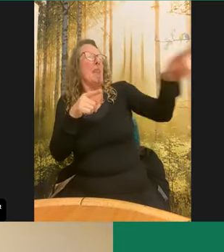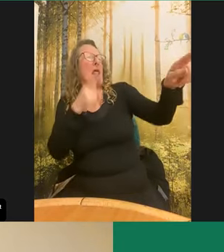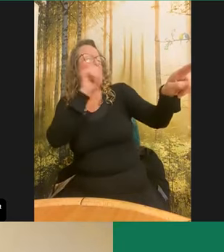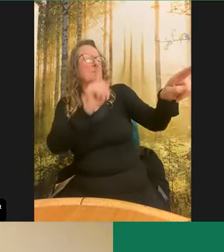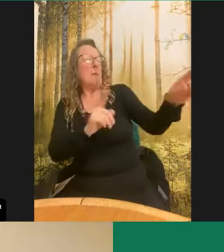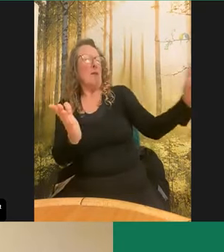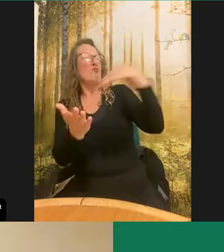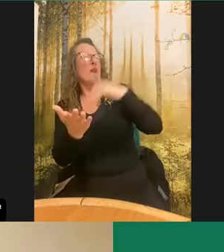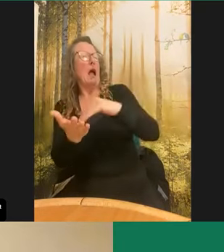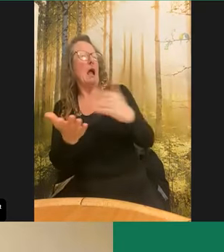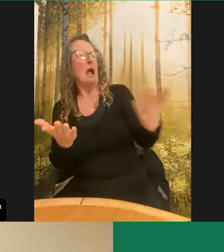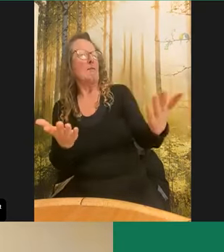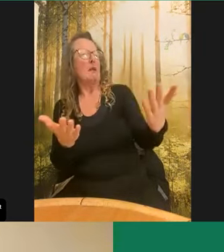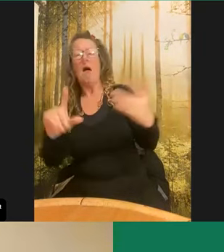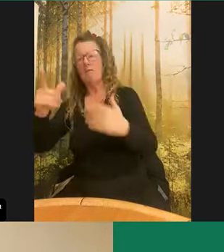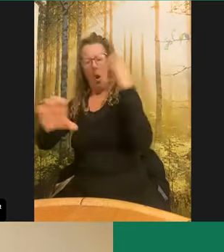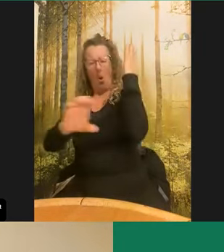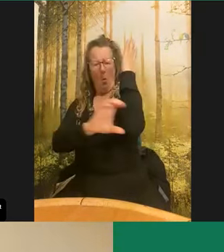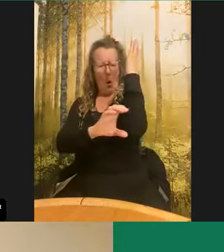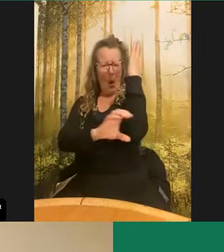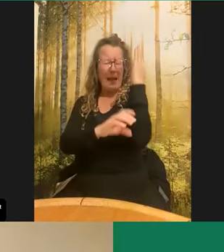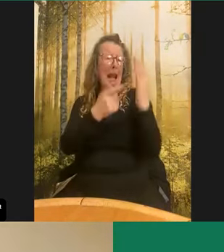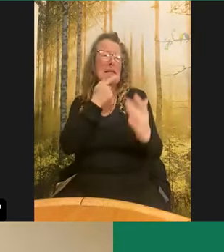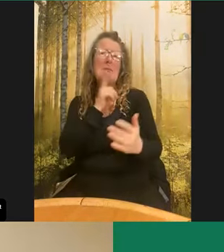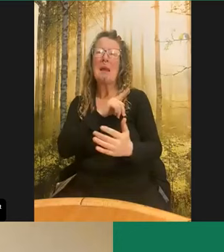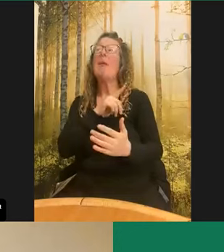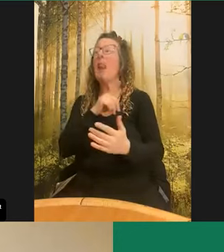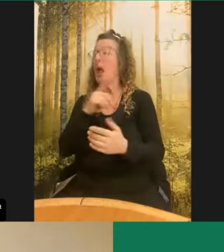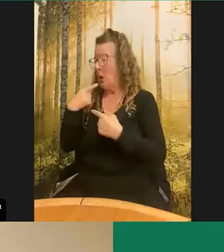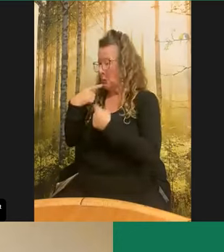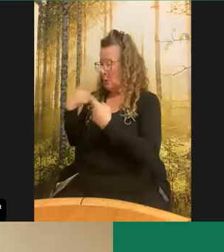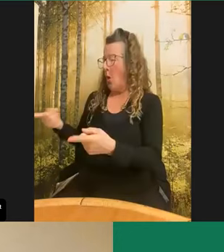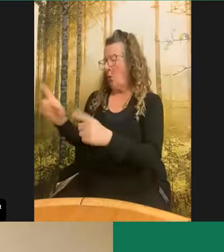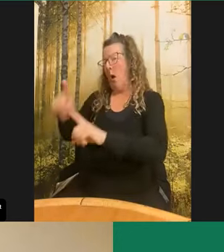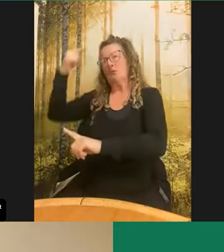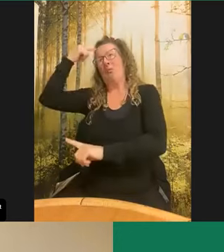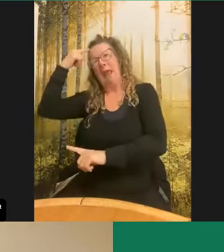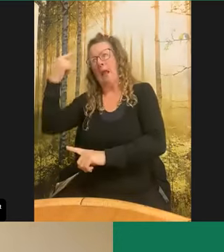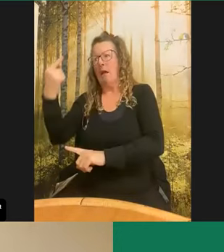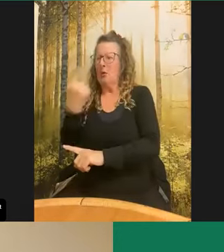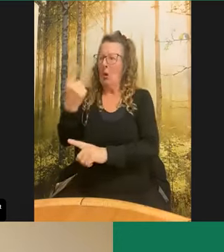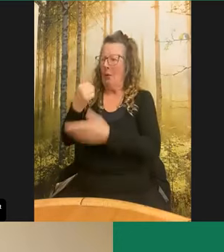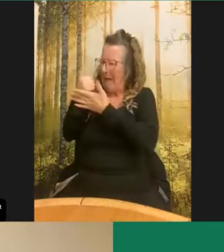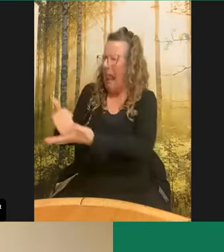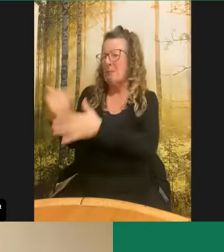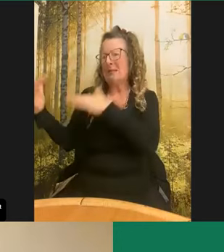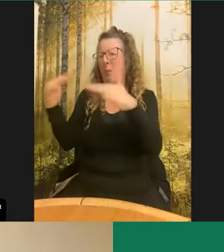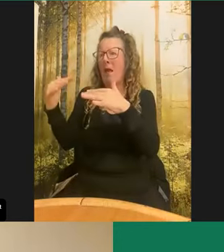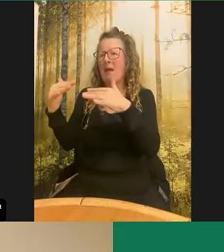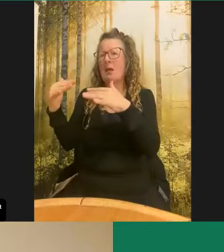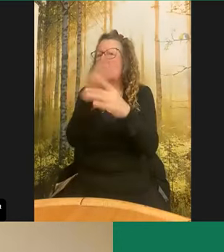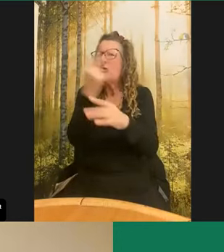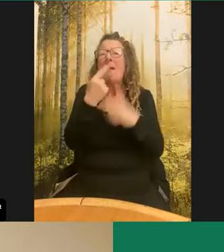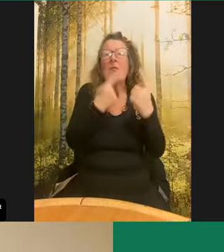for working class people who were told what to think, or who had helped, or that was concealed from them,